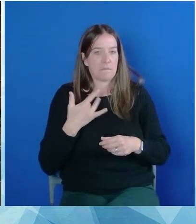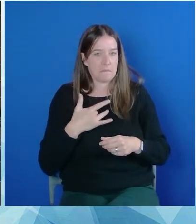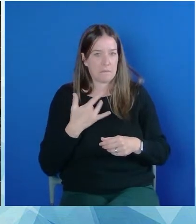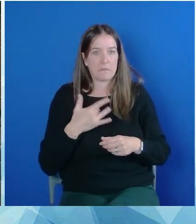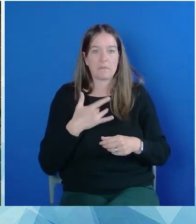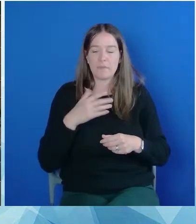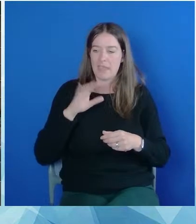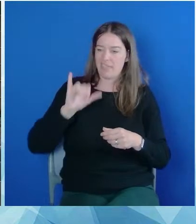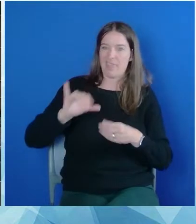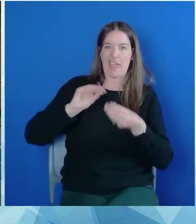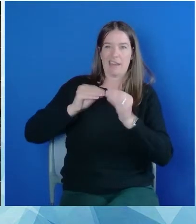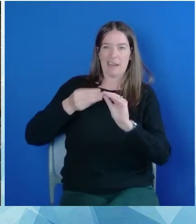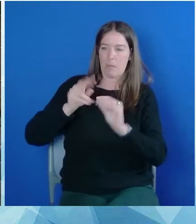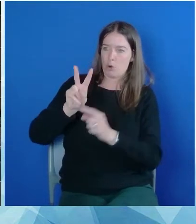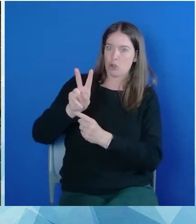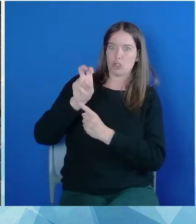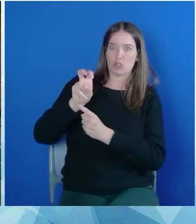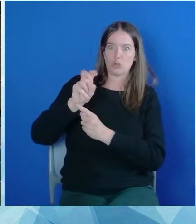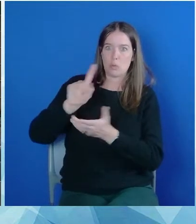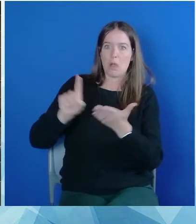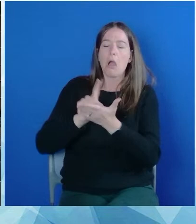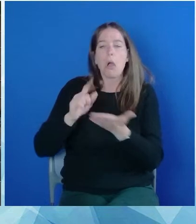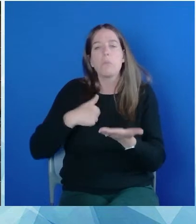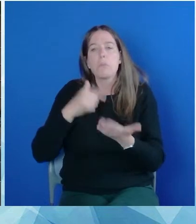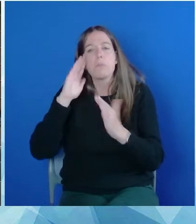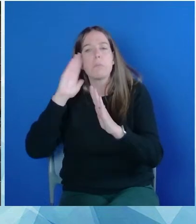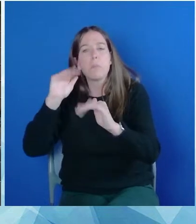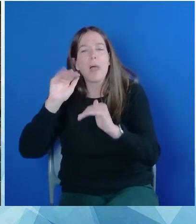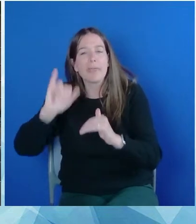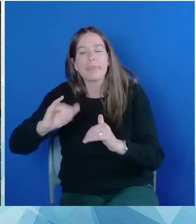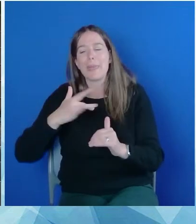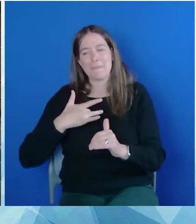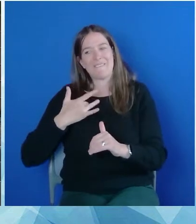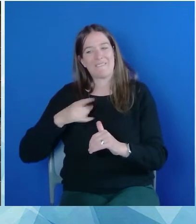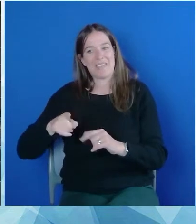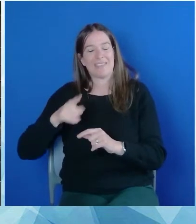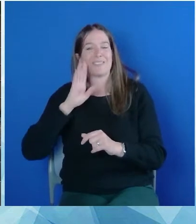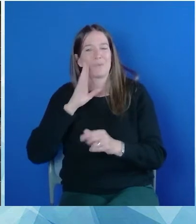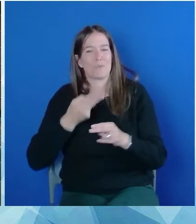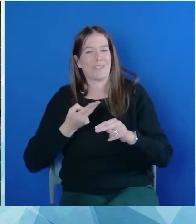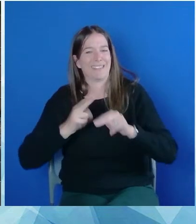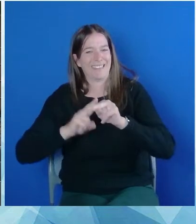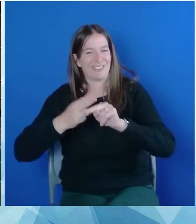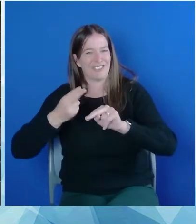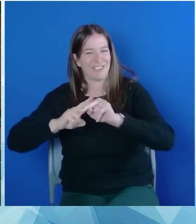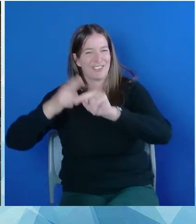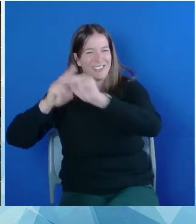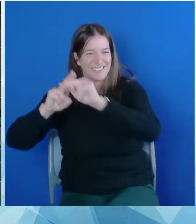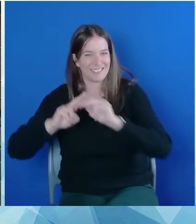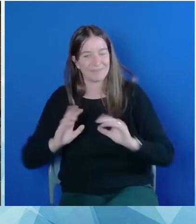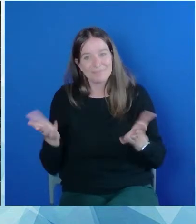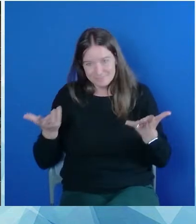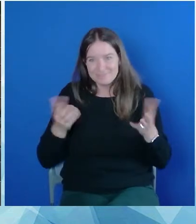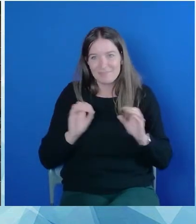I expected, but I also think that it will increase over time. Obviously, this is a very public